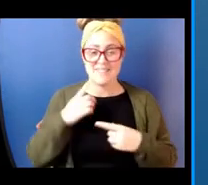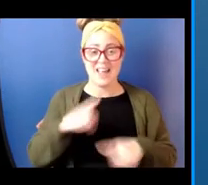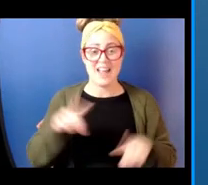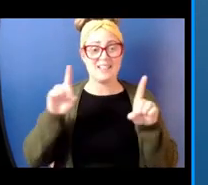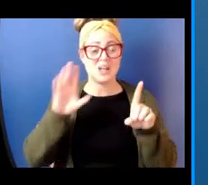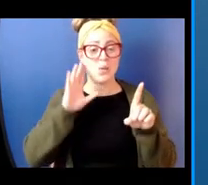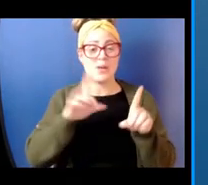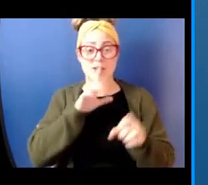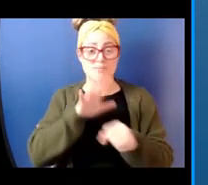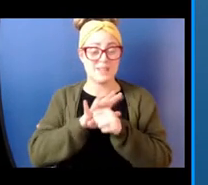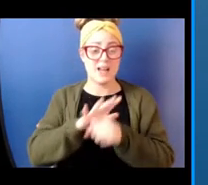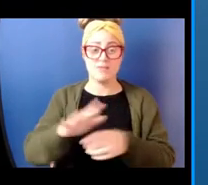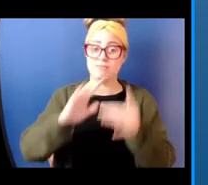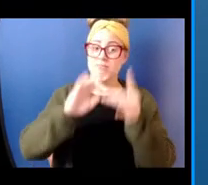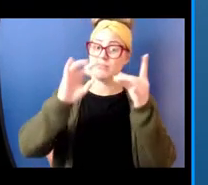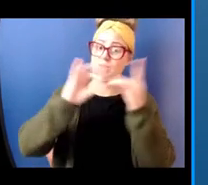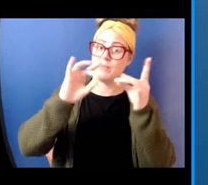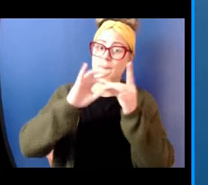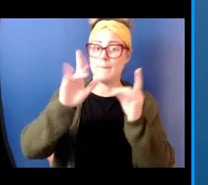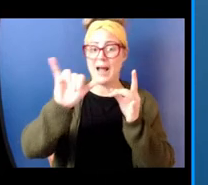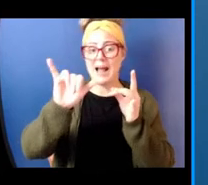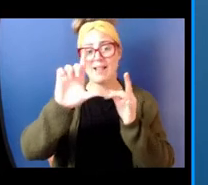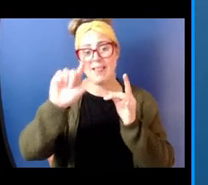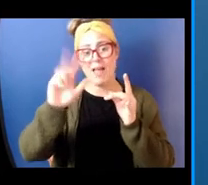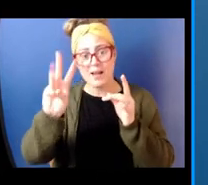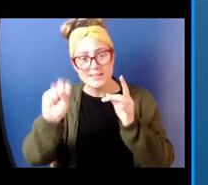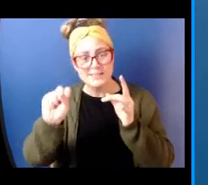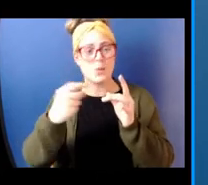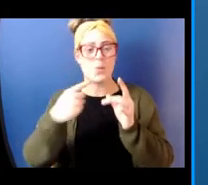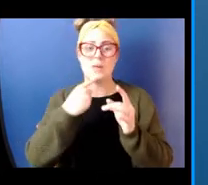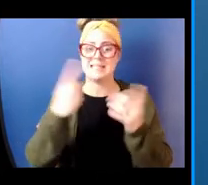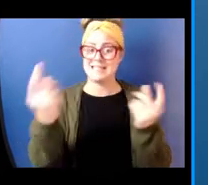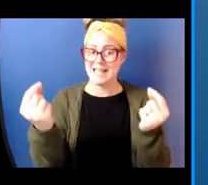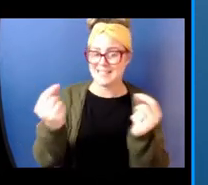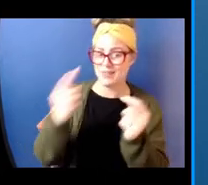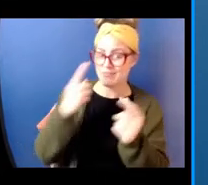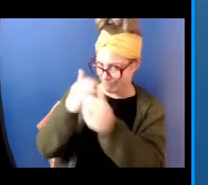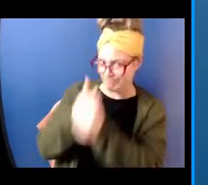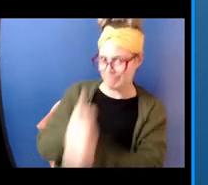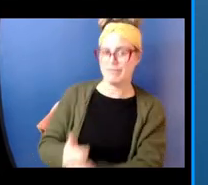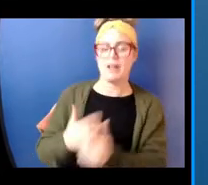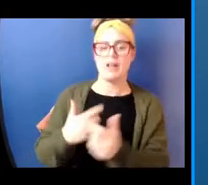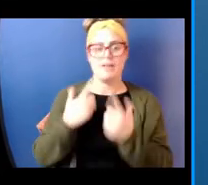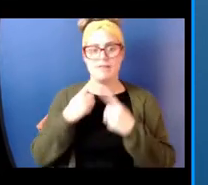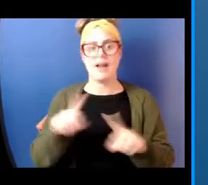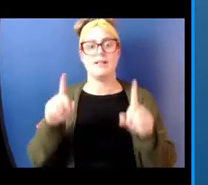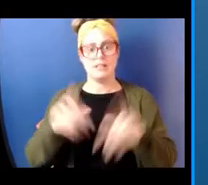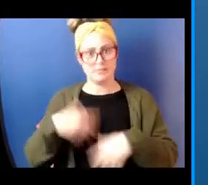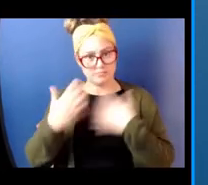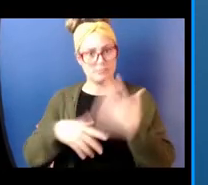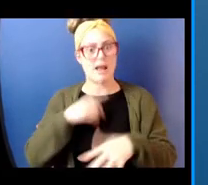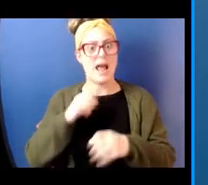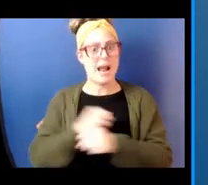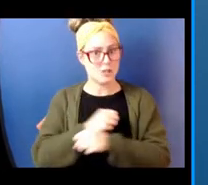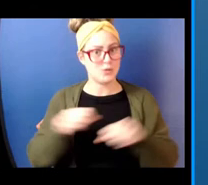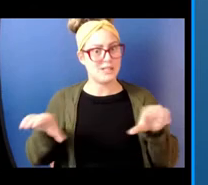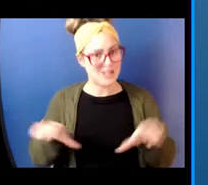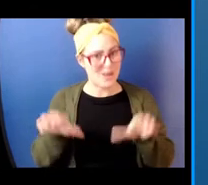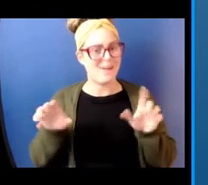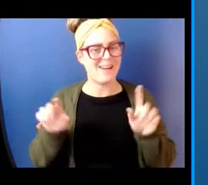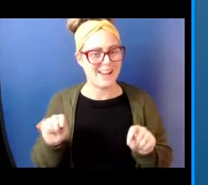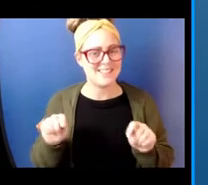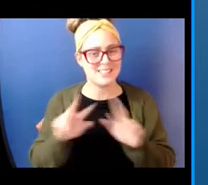is in our Credo in our bylaws in in our Charter to actually be uh